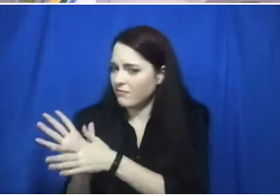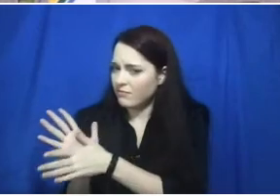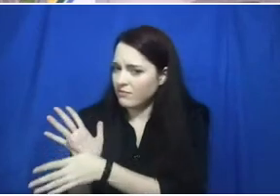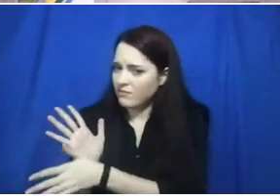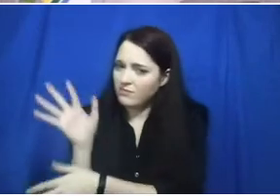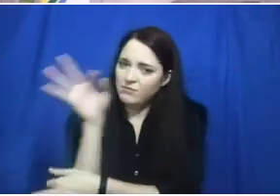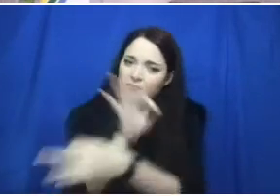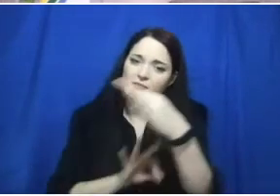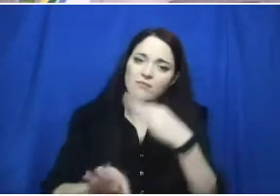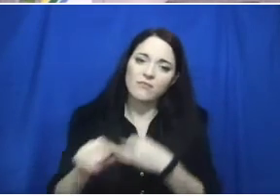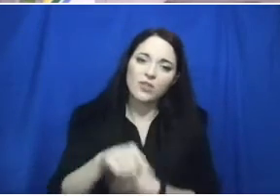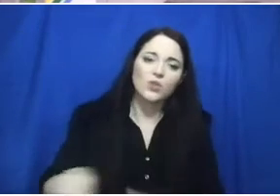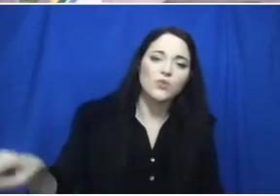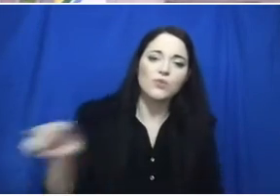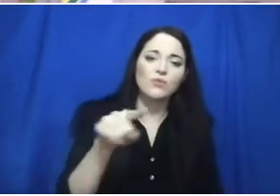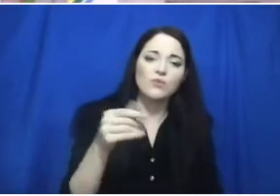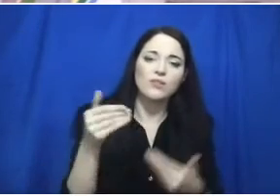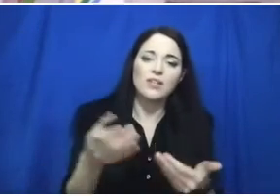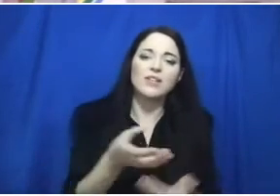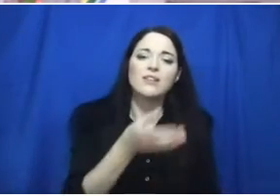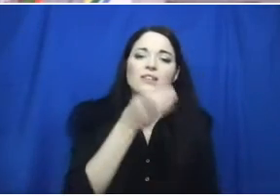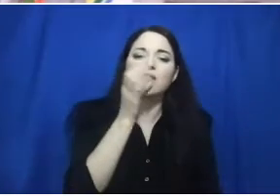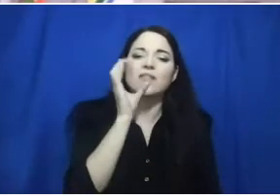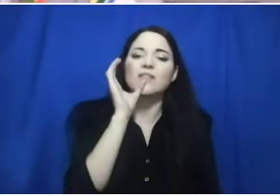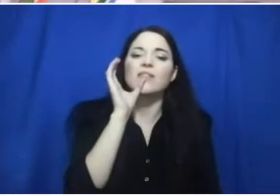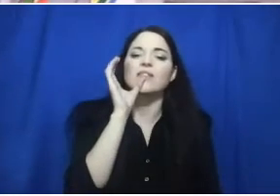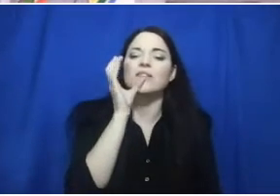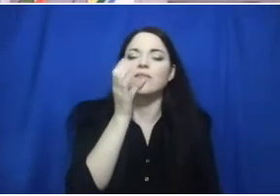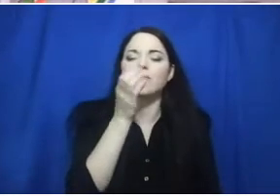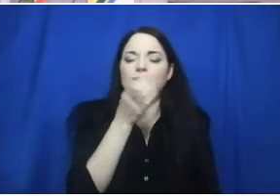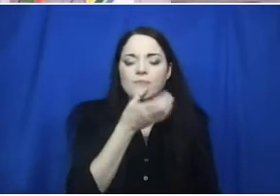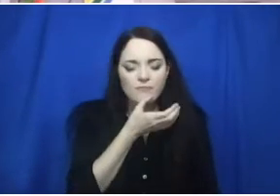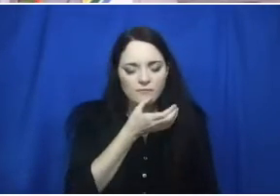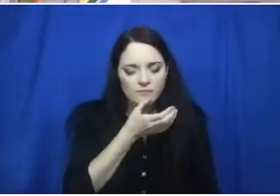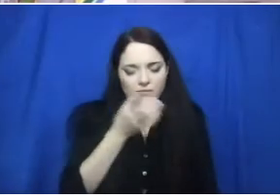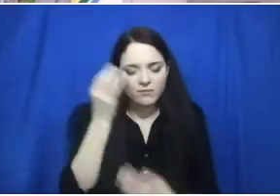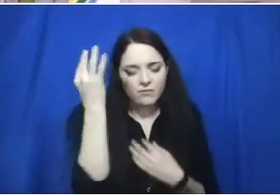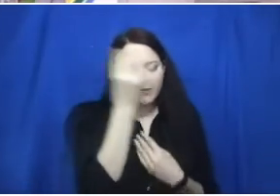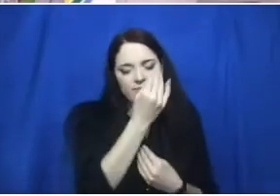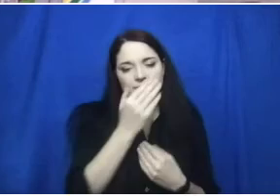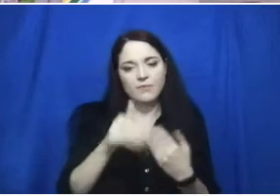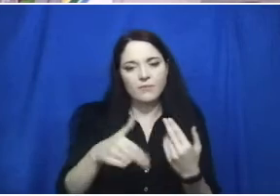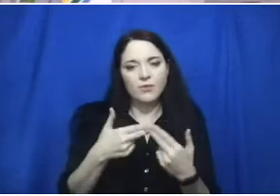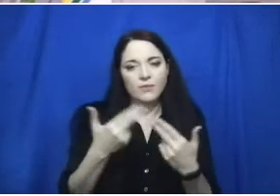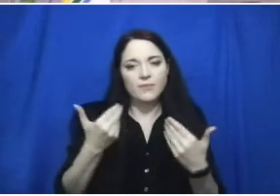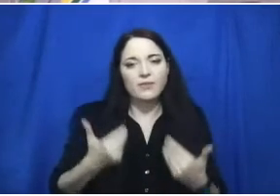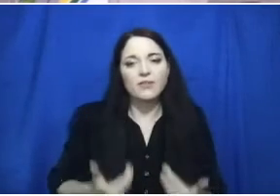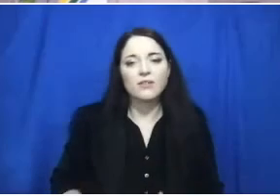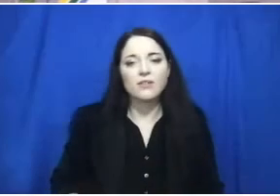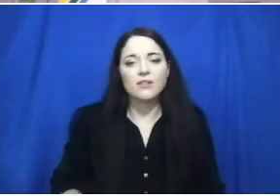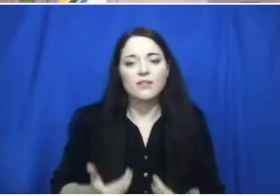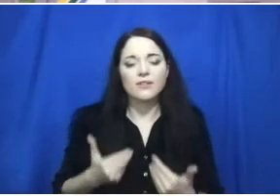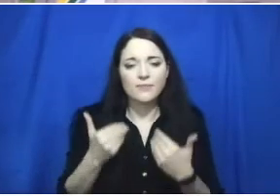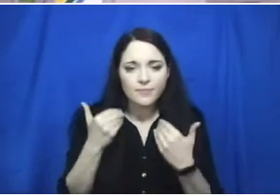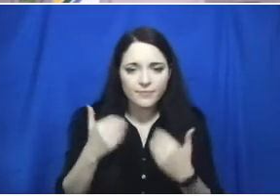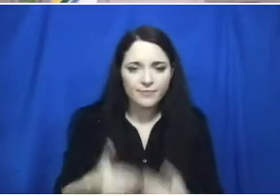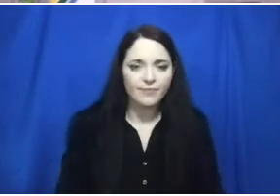And as you drink it, remember me.